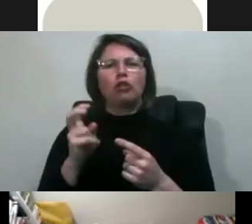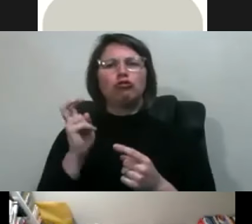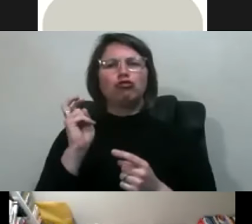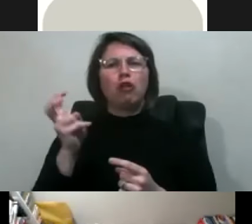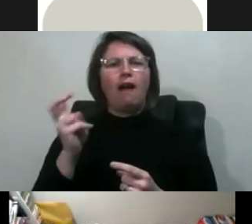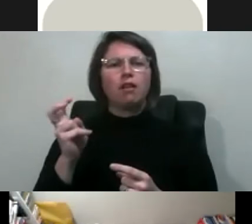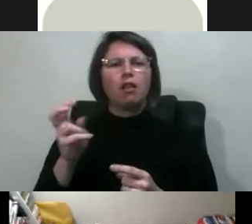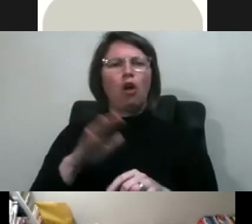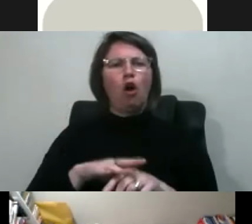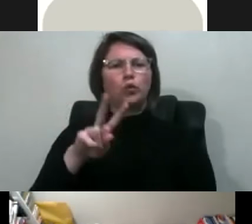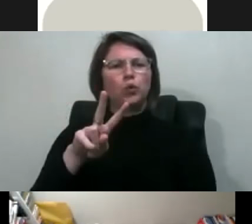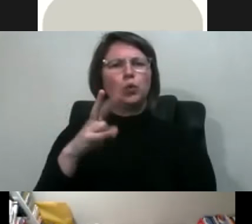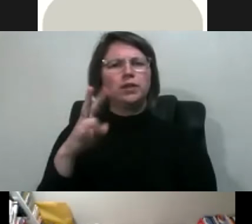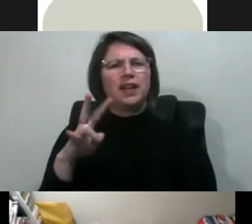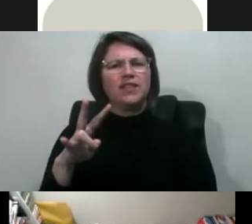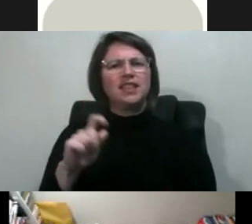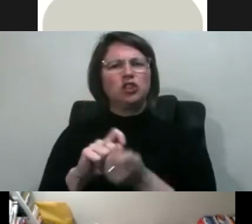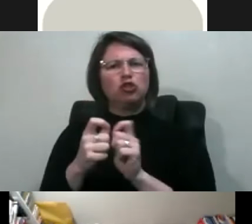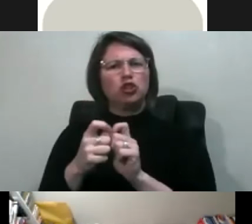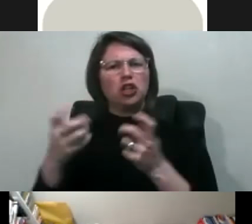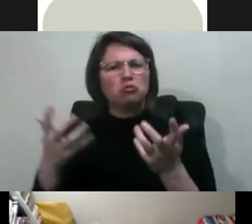on the 217 changes?